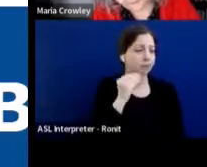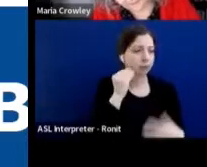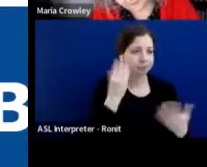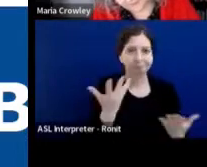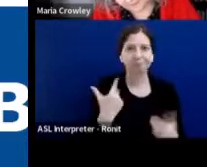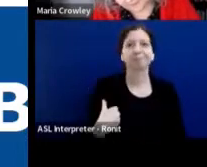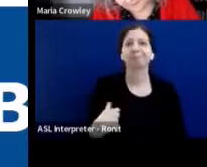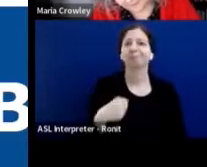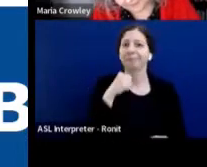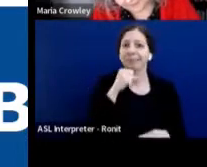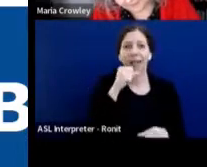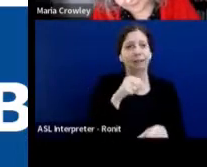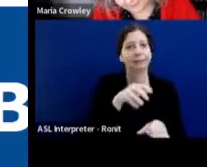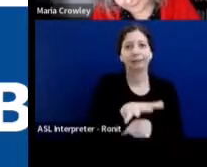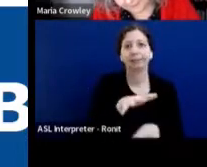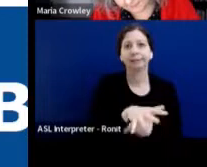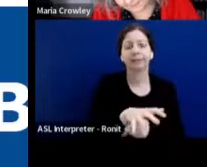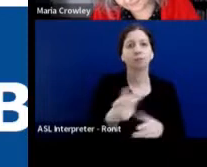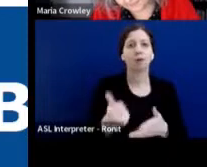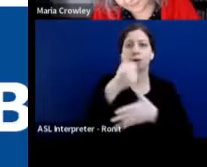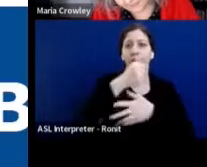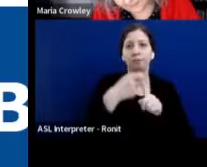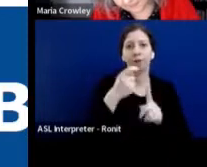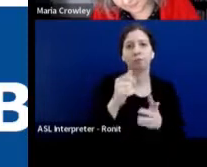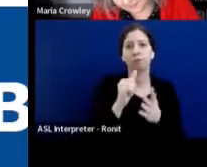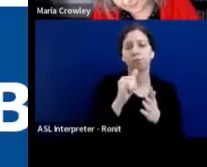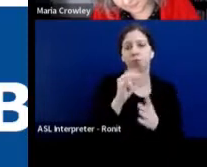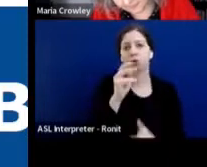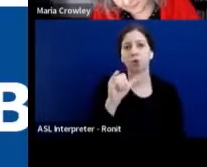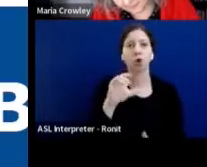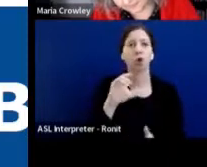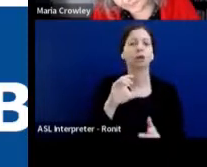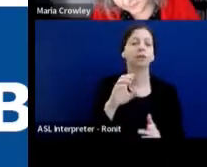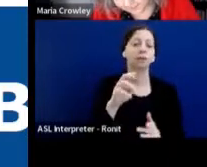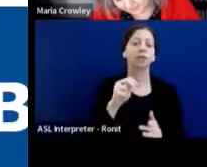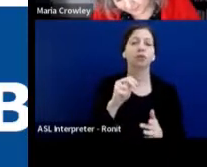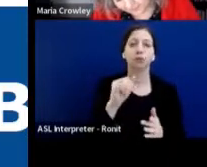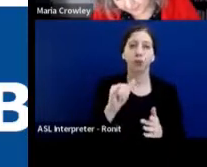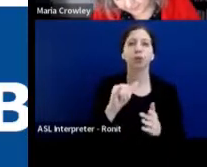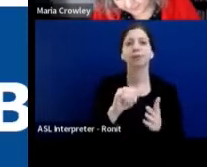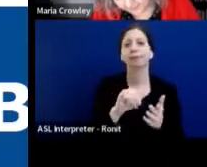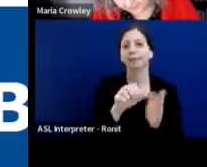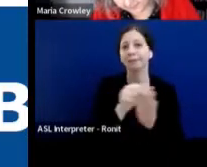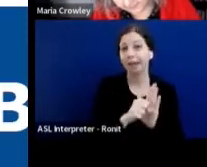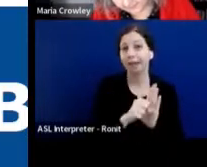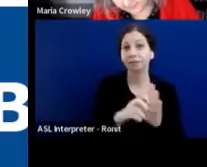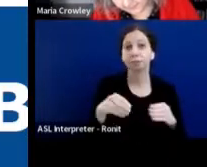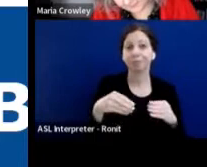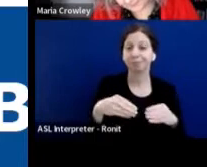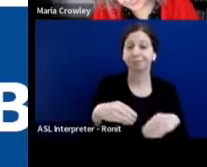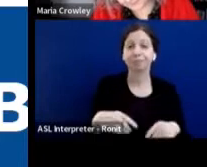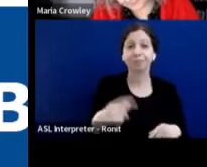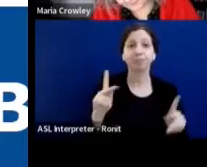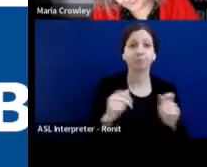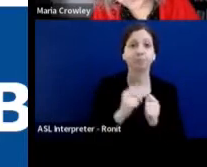lack of priority by New York State to have programs for people with traumatic brain injuries. So I'm a person who